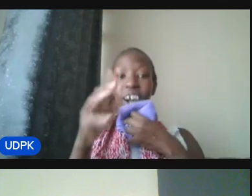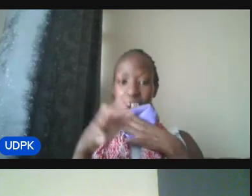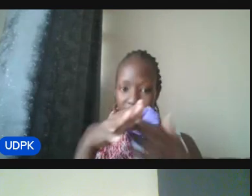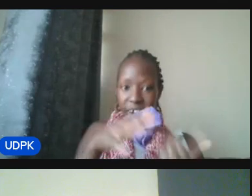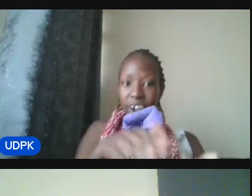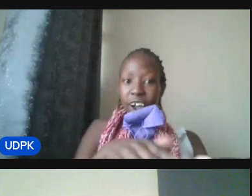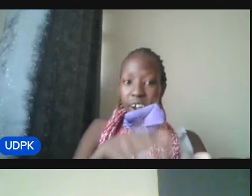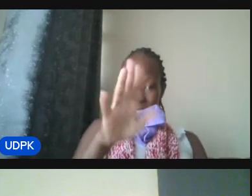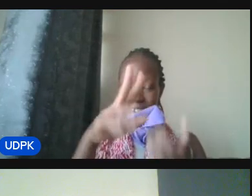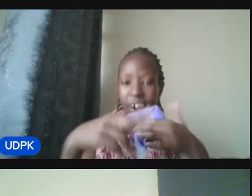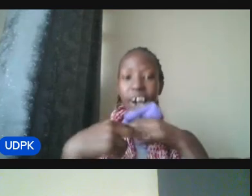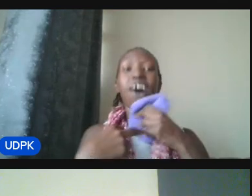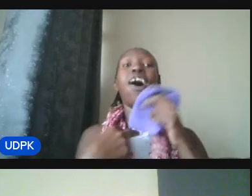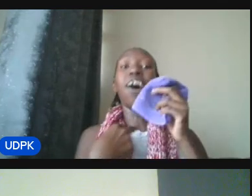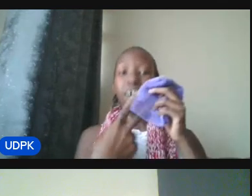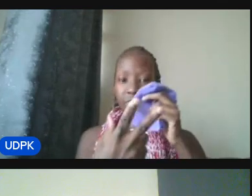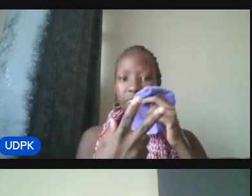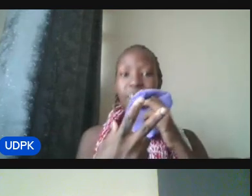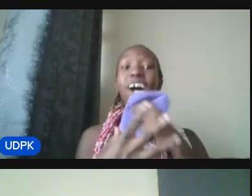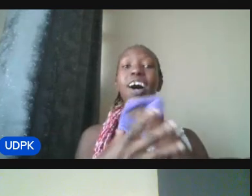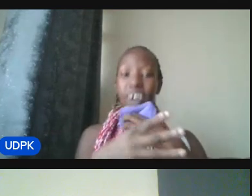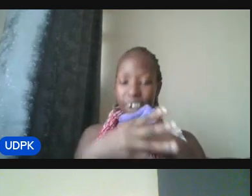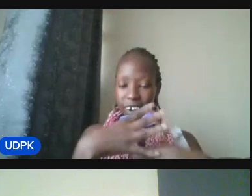shaping the perceptions,